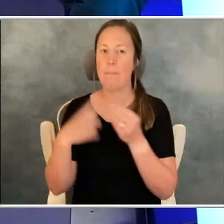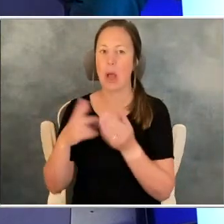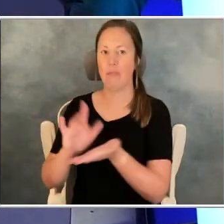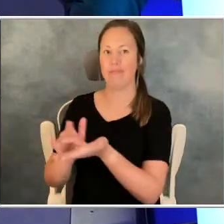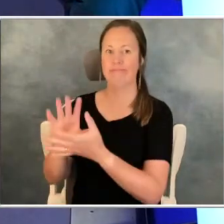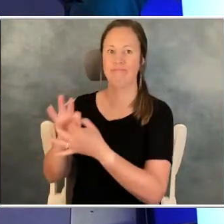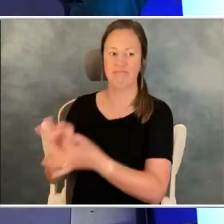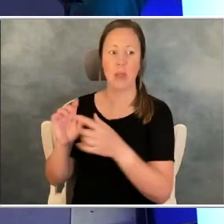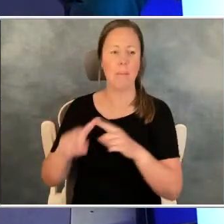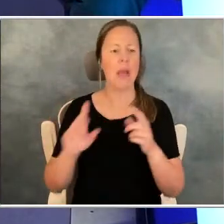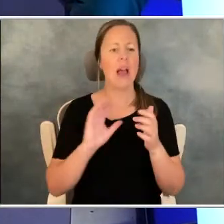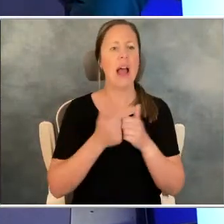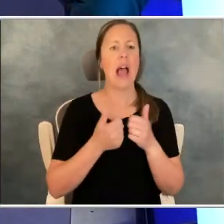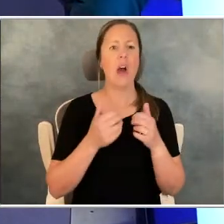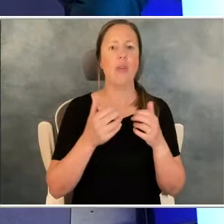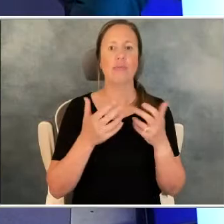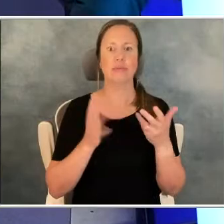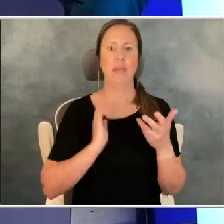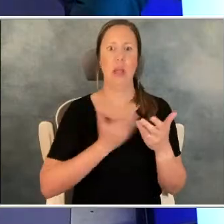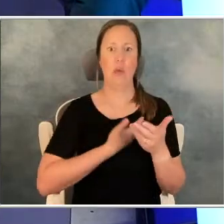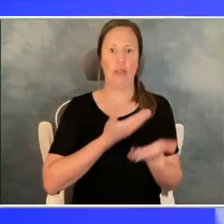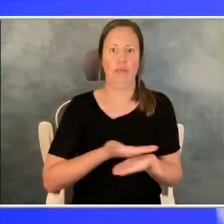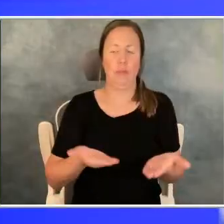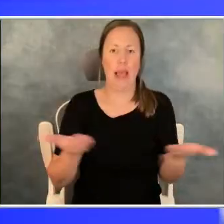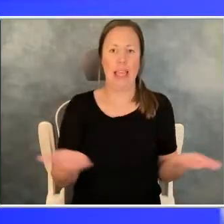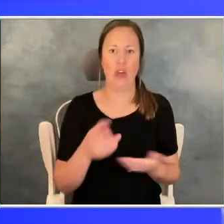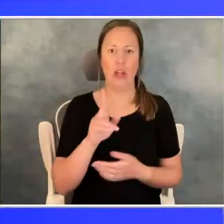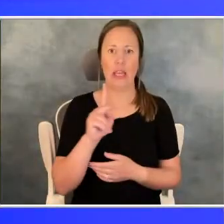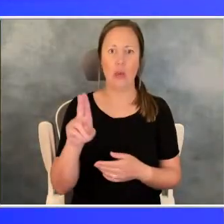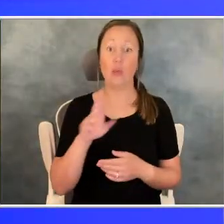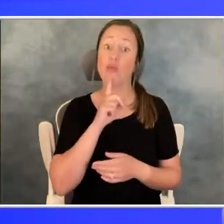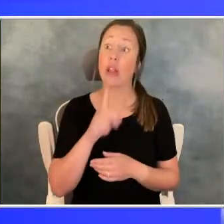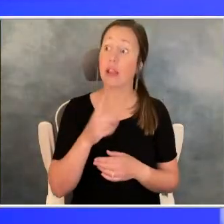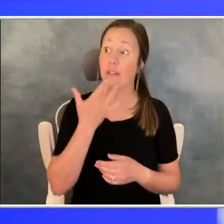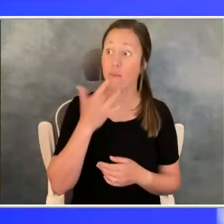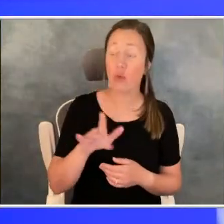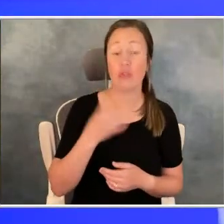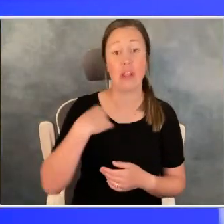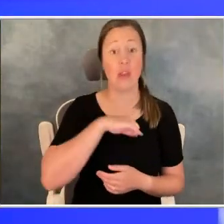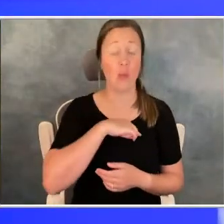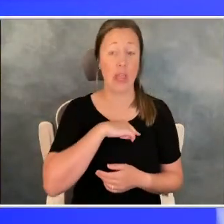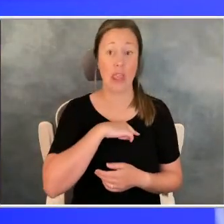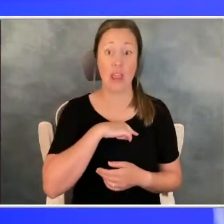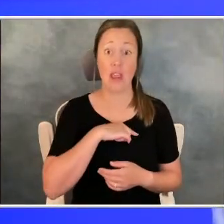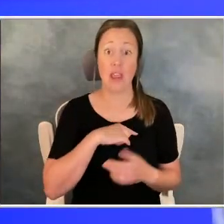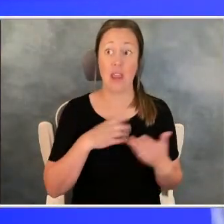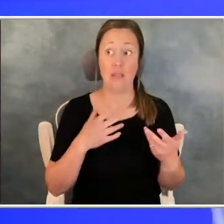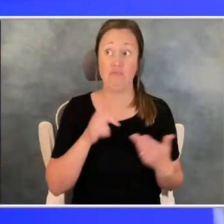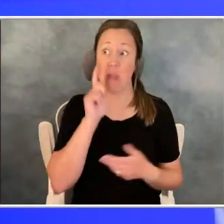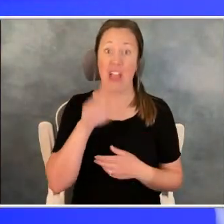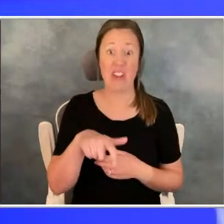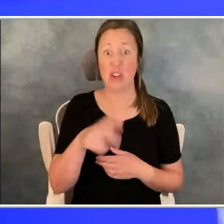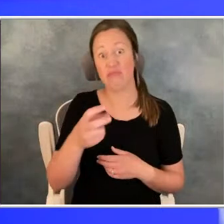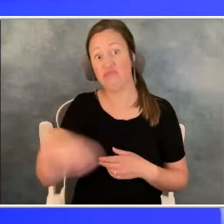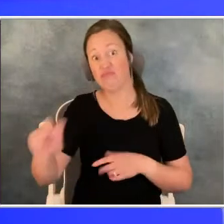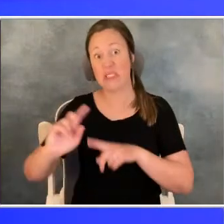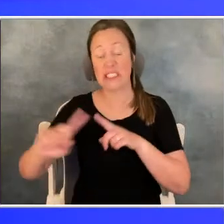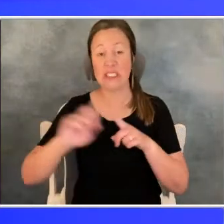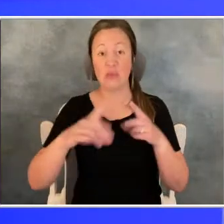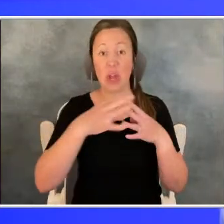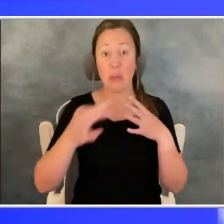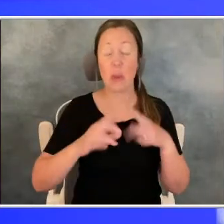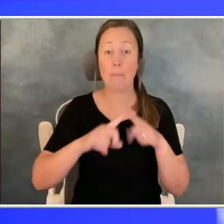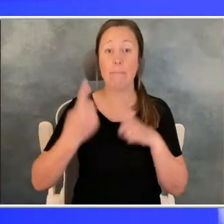right now here at KU? So fortunately, we really have not had to switch to alternative regimens. We have been able to